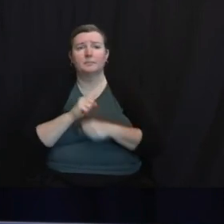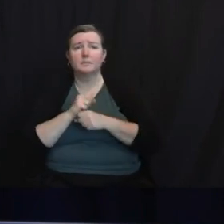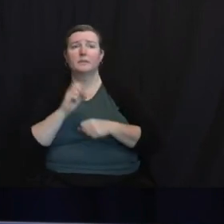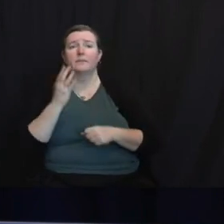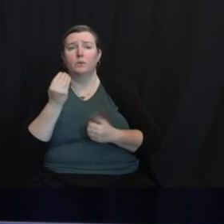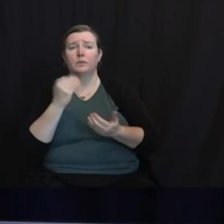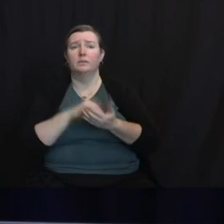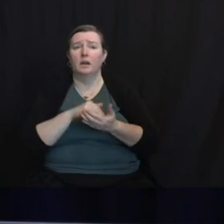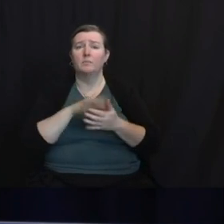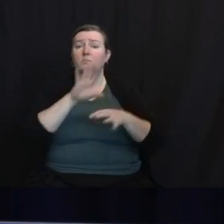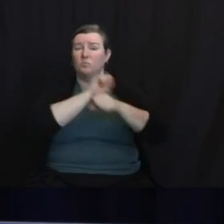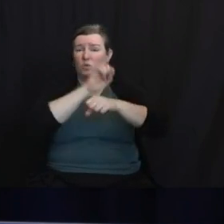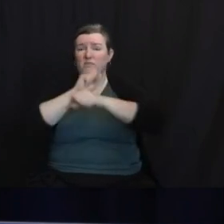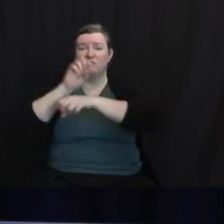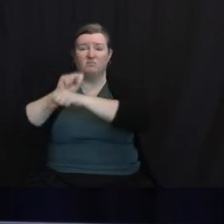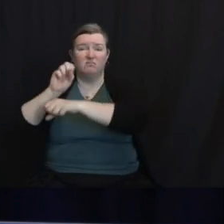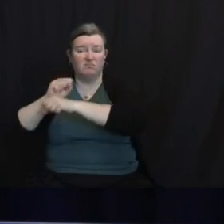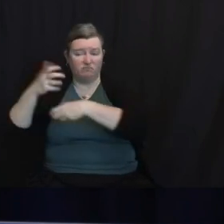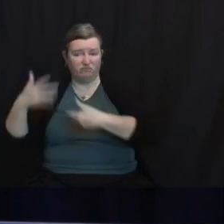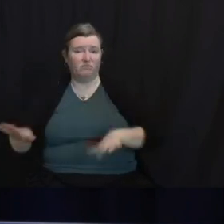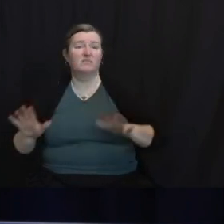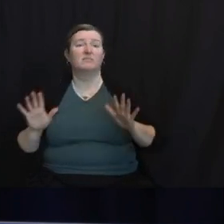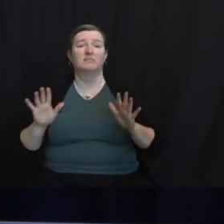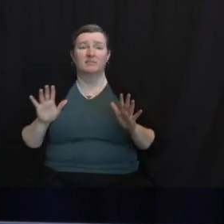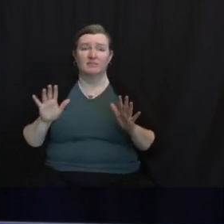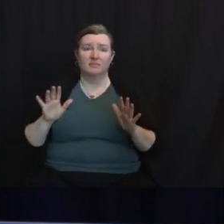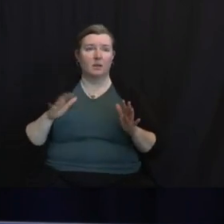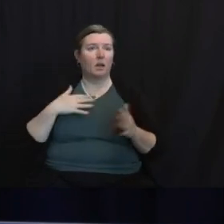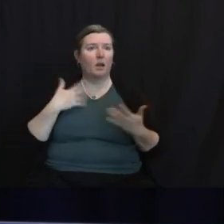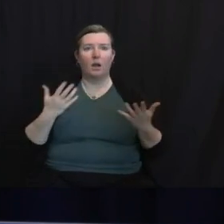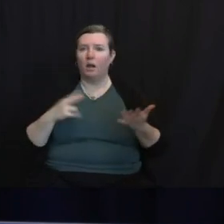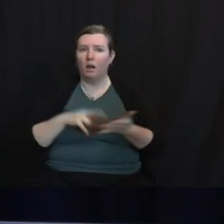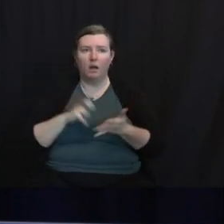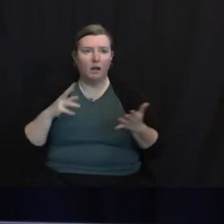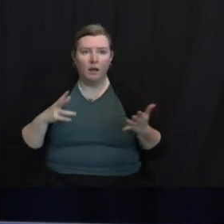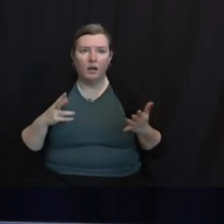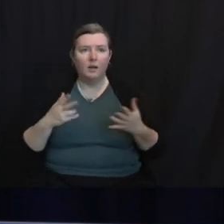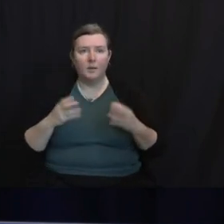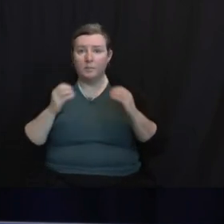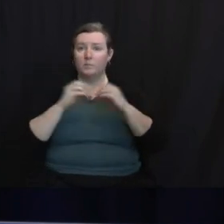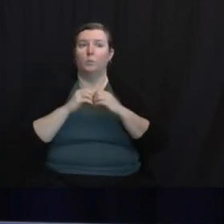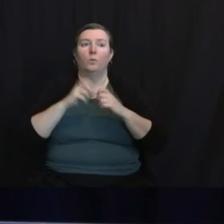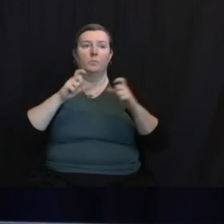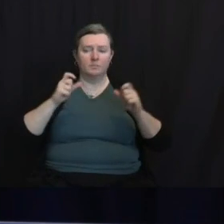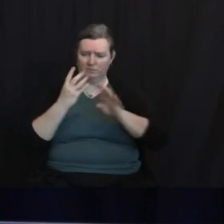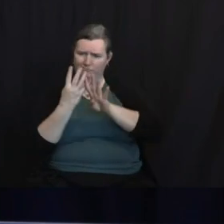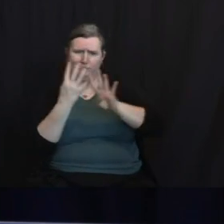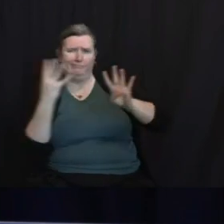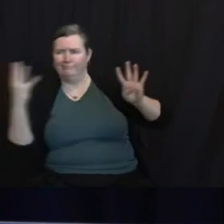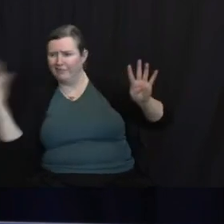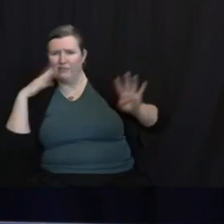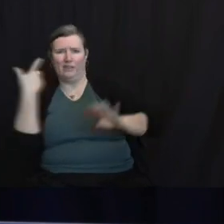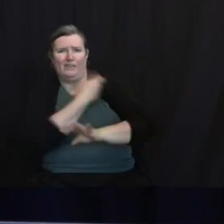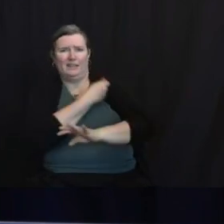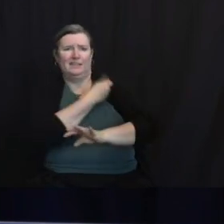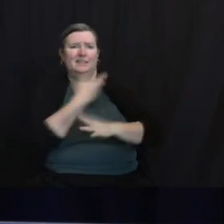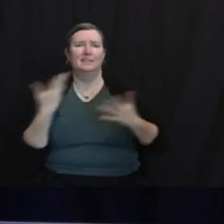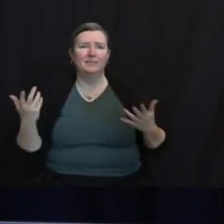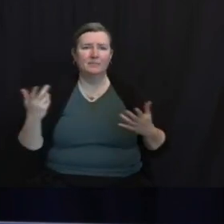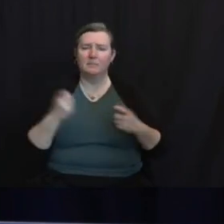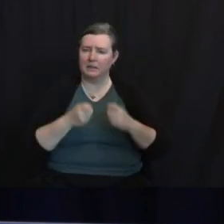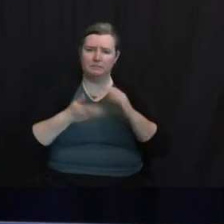appointments. So we're all excited about more individuals getting vaccinated, but we must also continue to practice